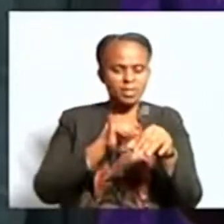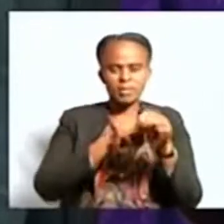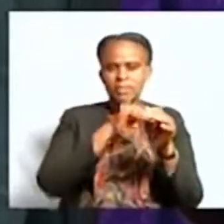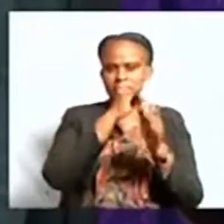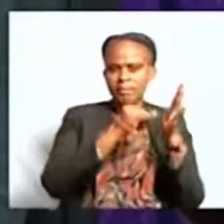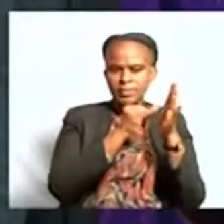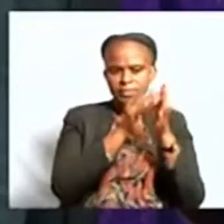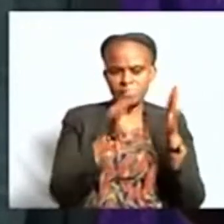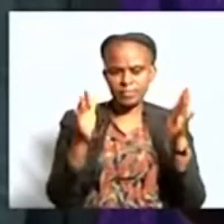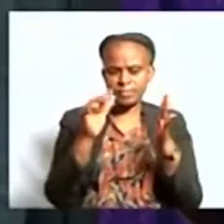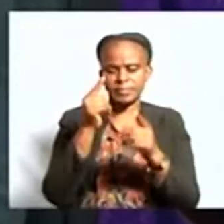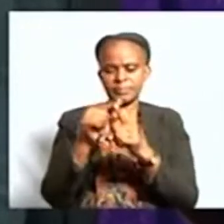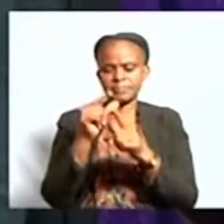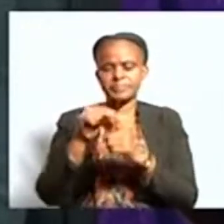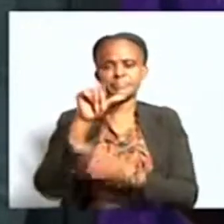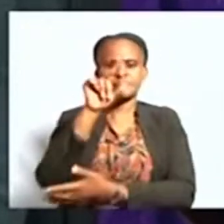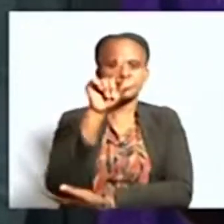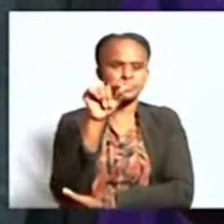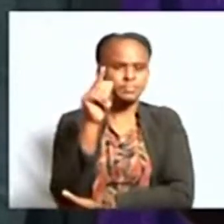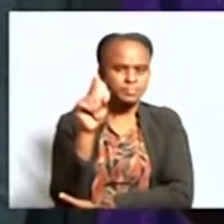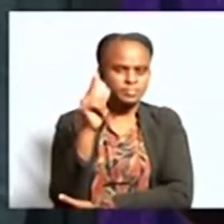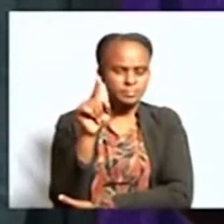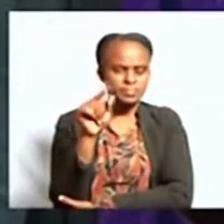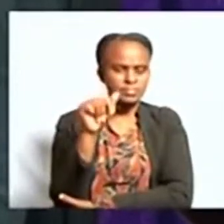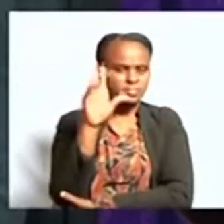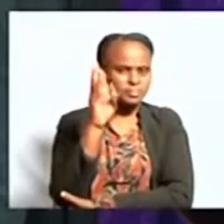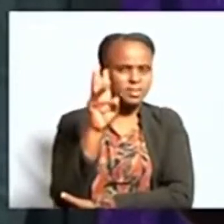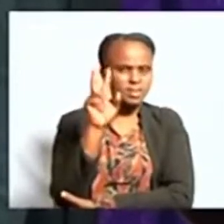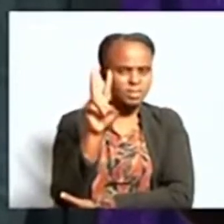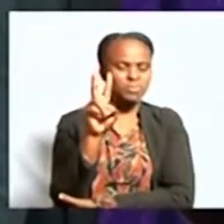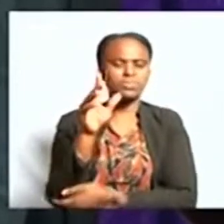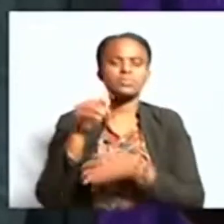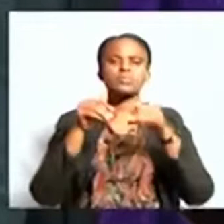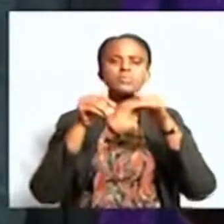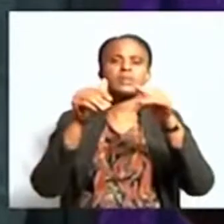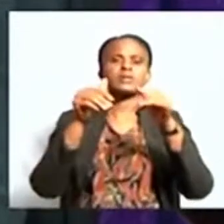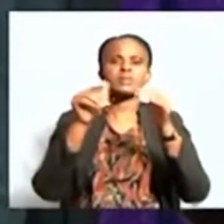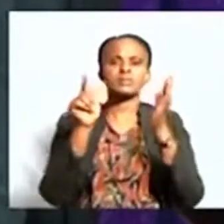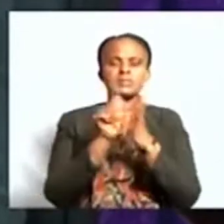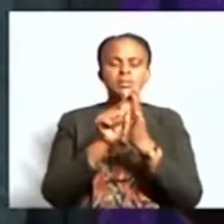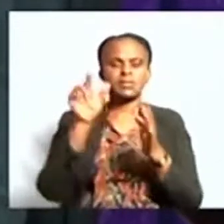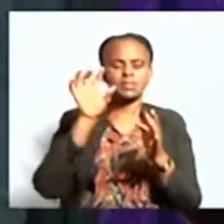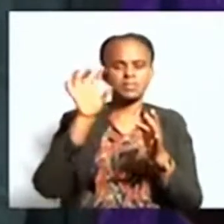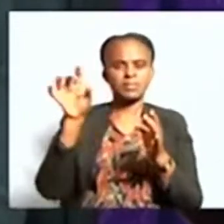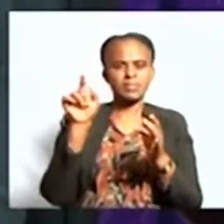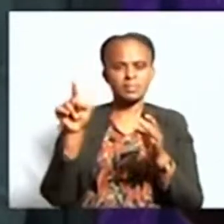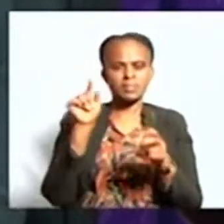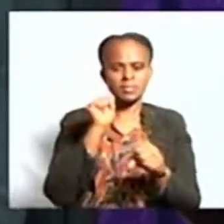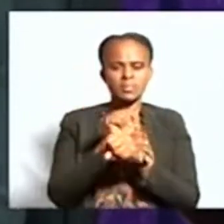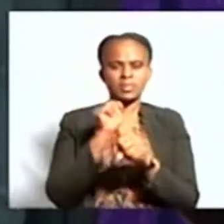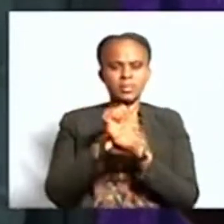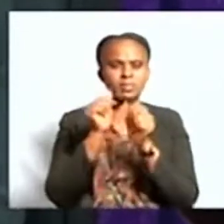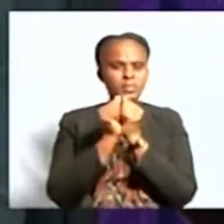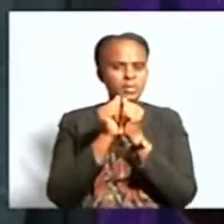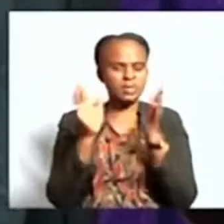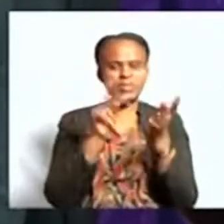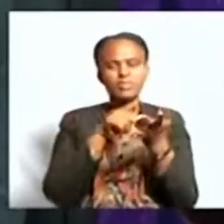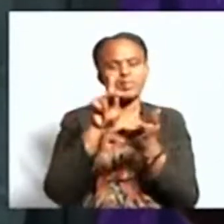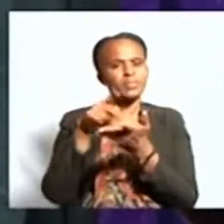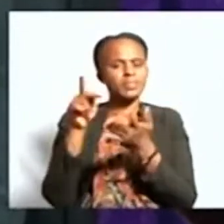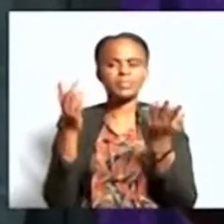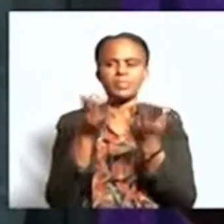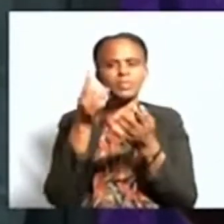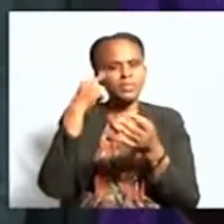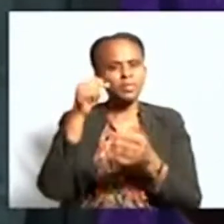to December 2021, 62 buses in Lusaka province operated without paying